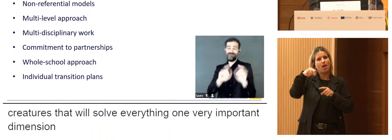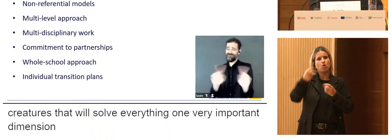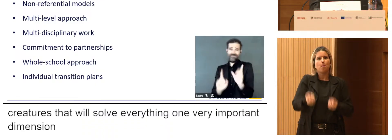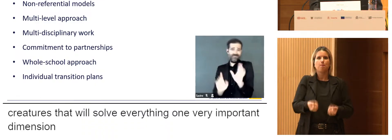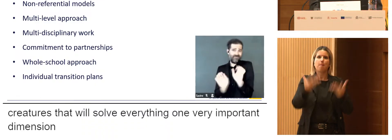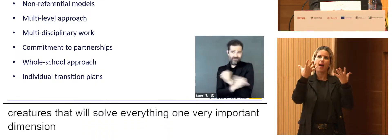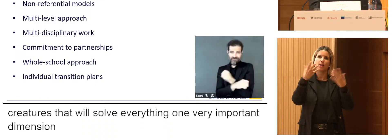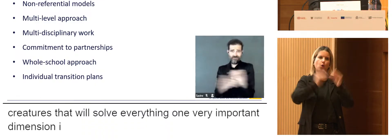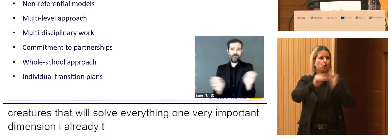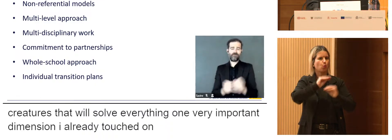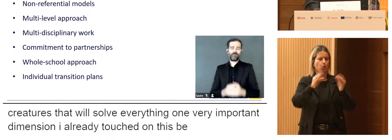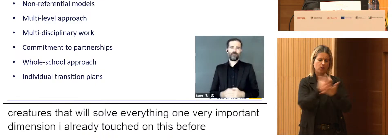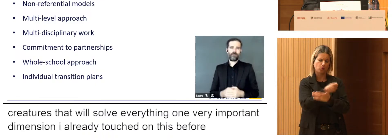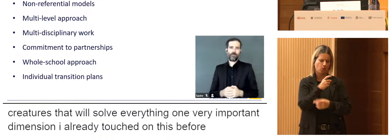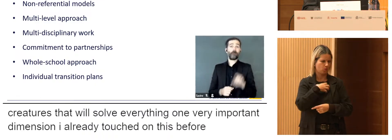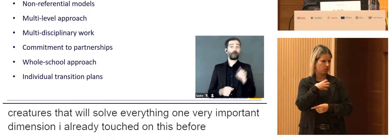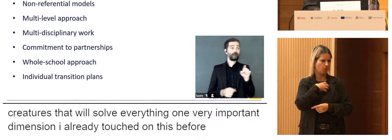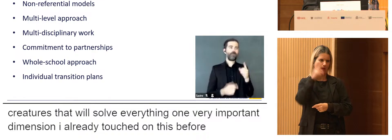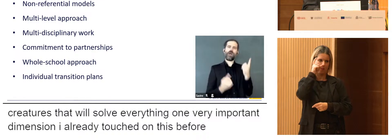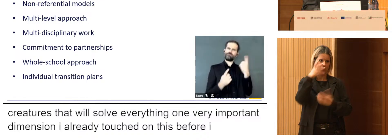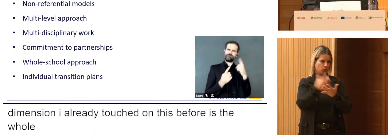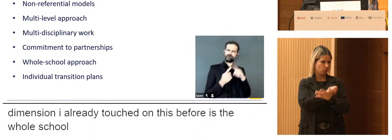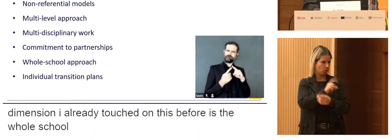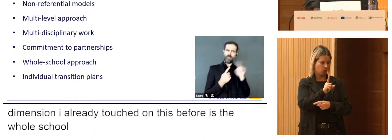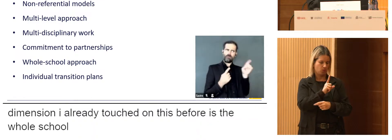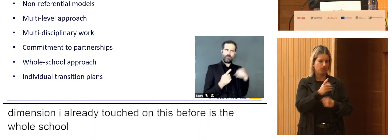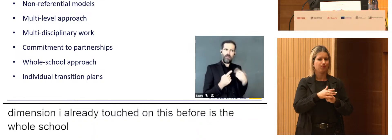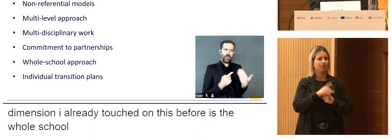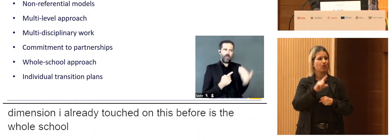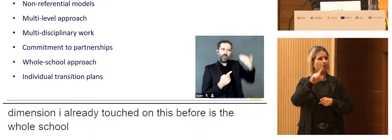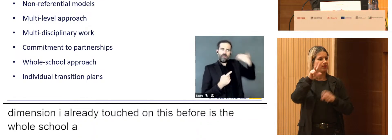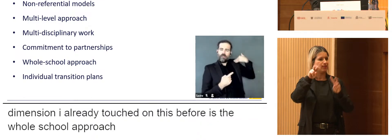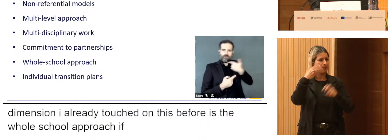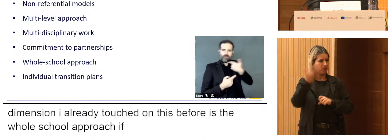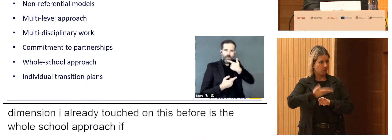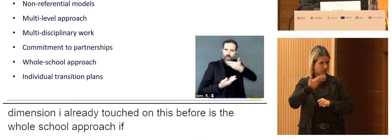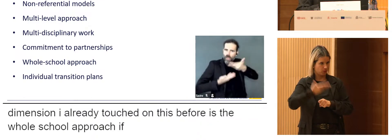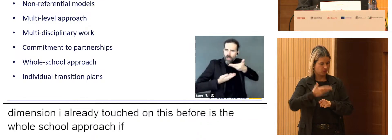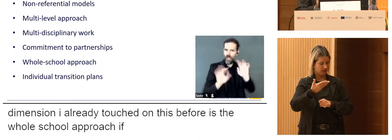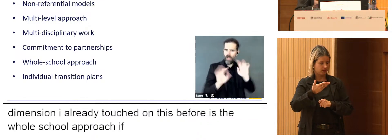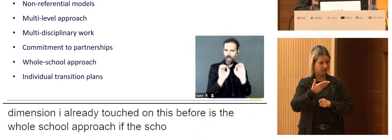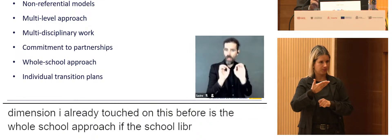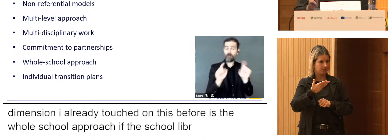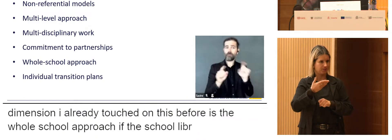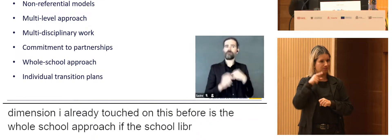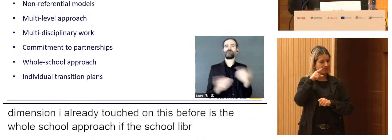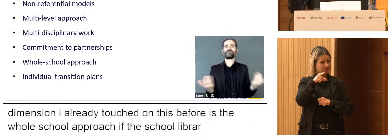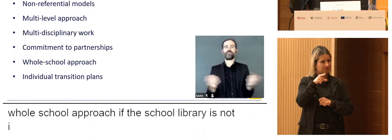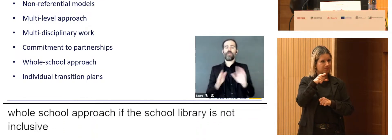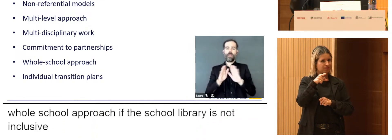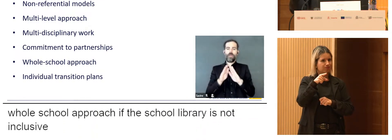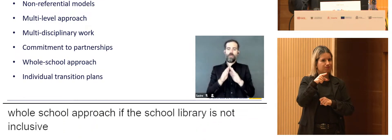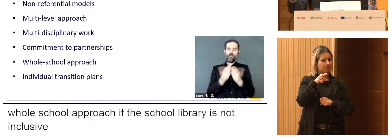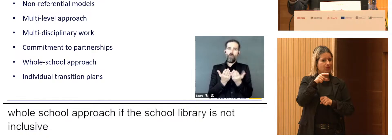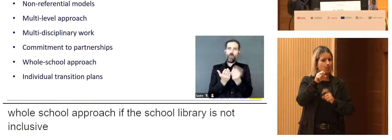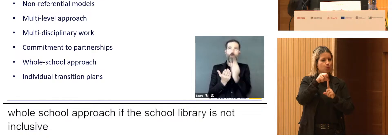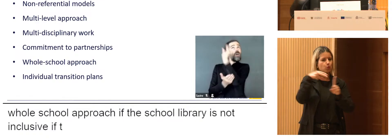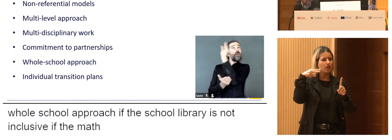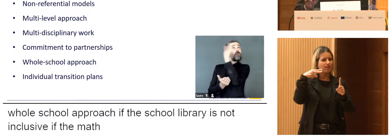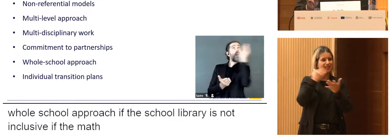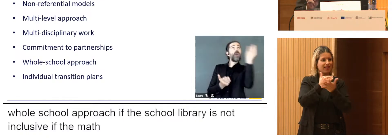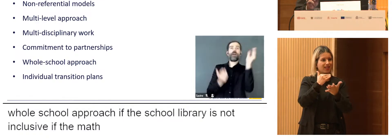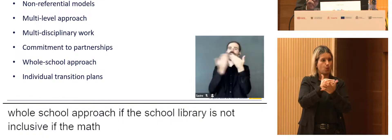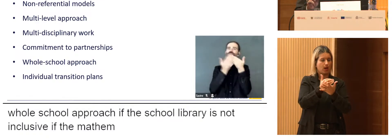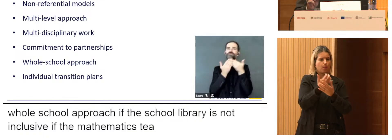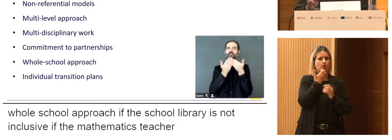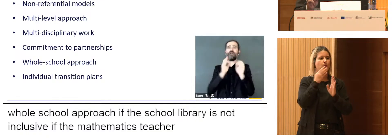on this before, is the whole school approach. If the school library is not inclusive, if the mathematics teacher